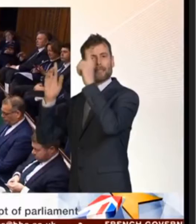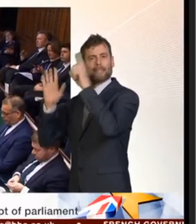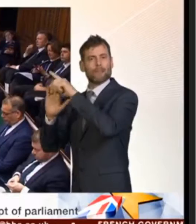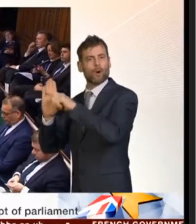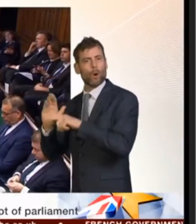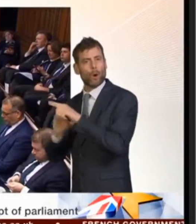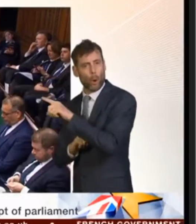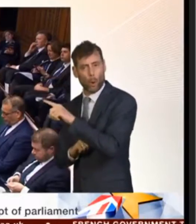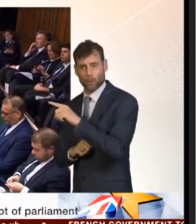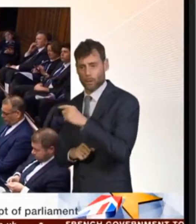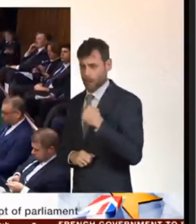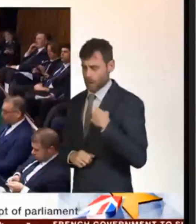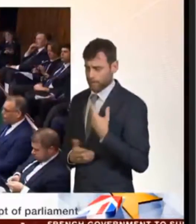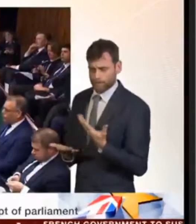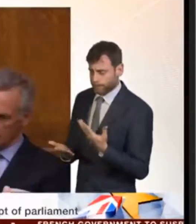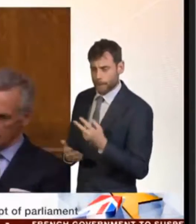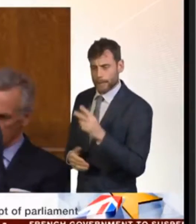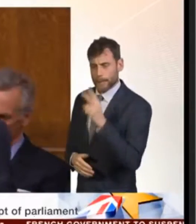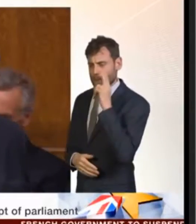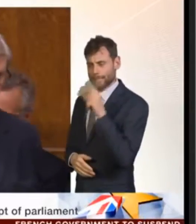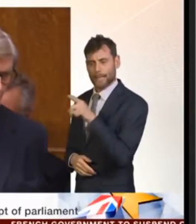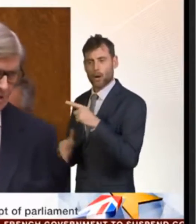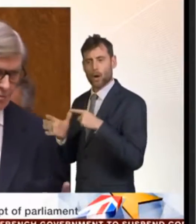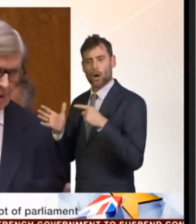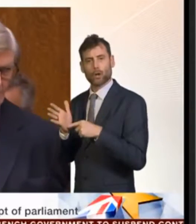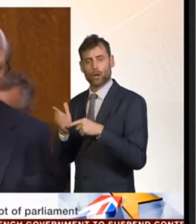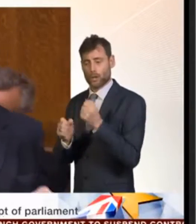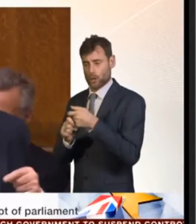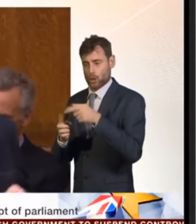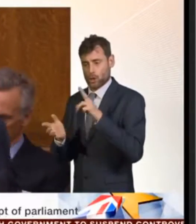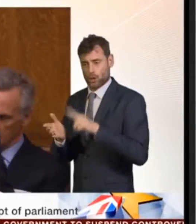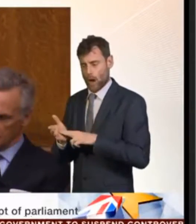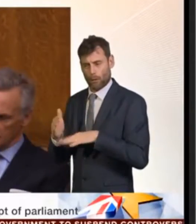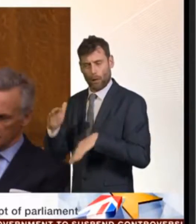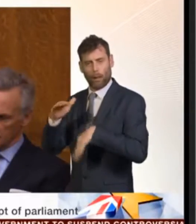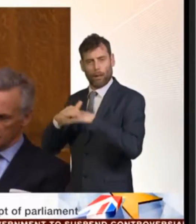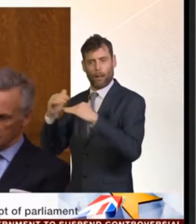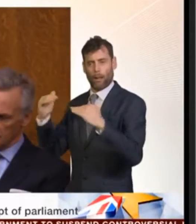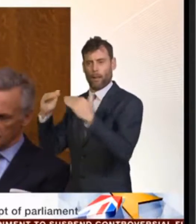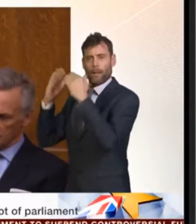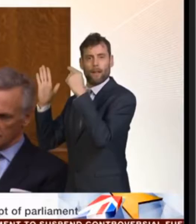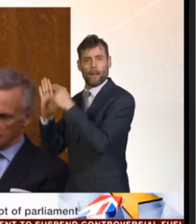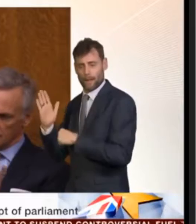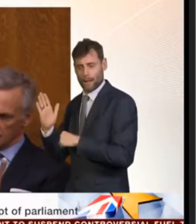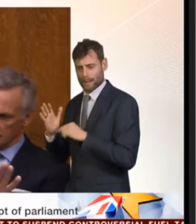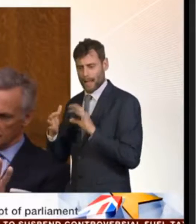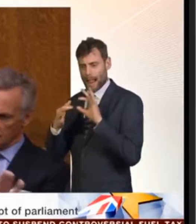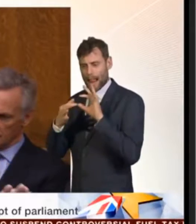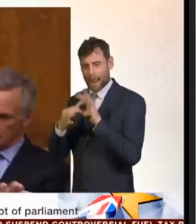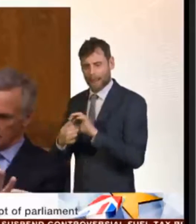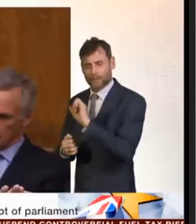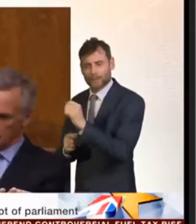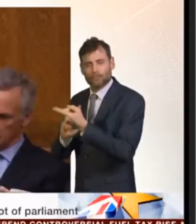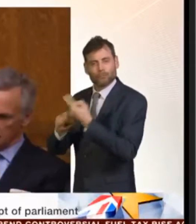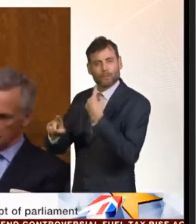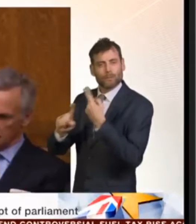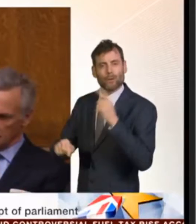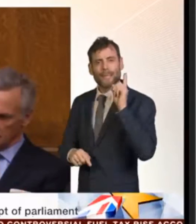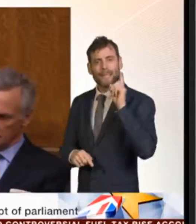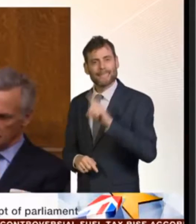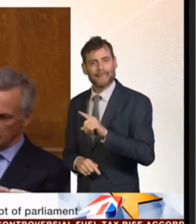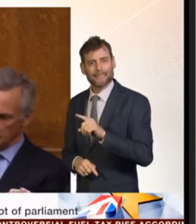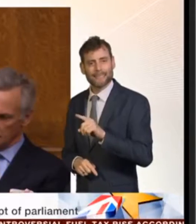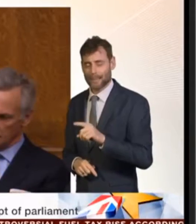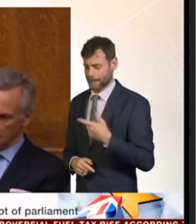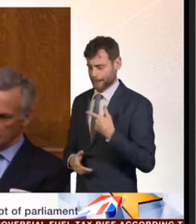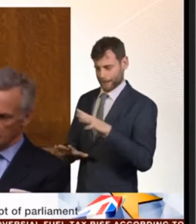Attorney General would deal with in relation to his opinion and the statements he gave yesterday, but there was nothing there to give